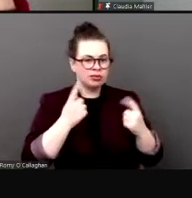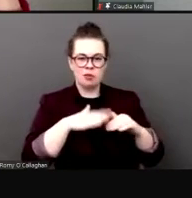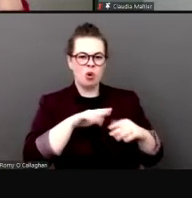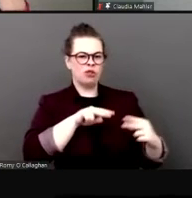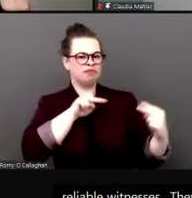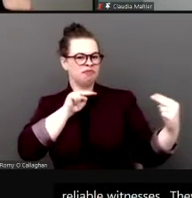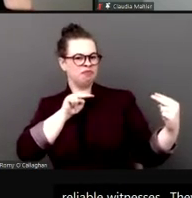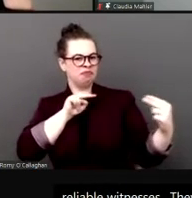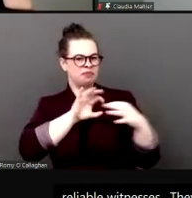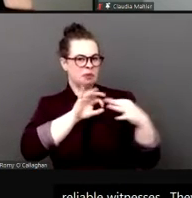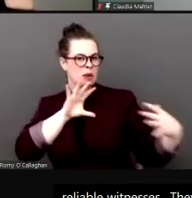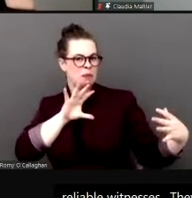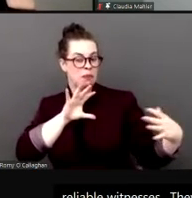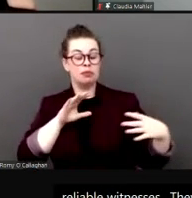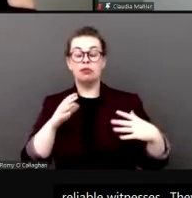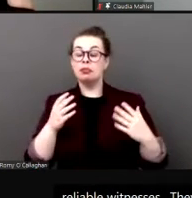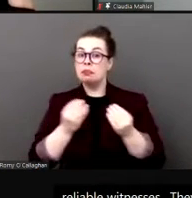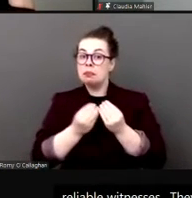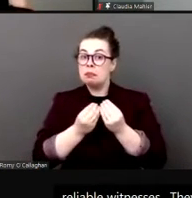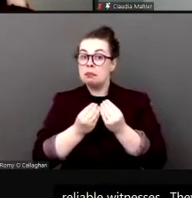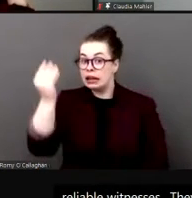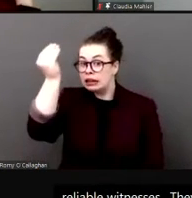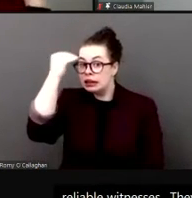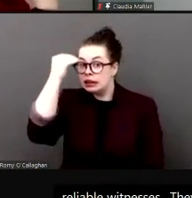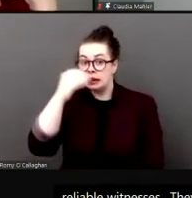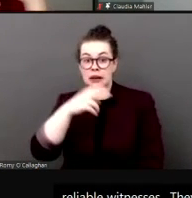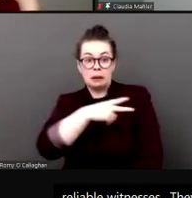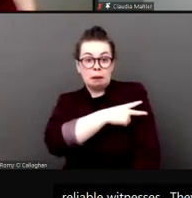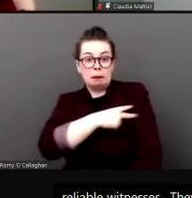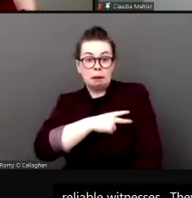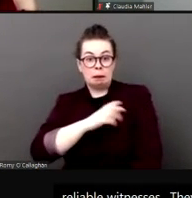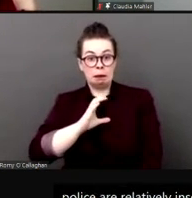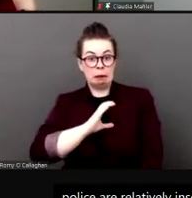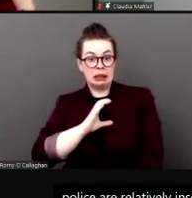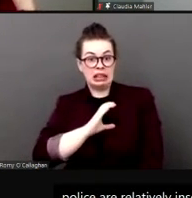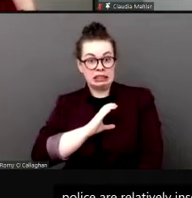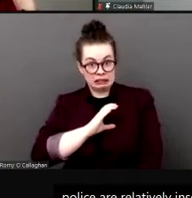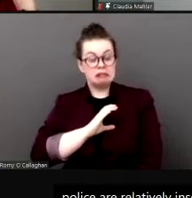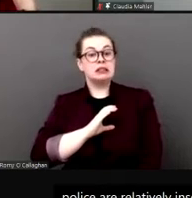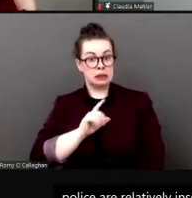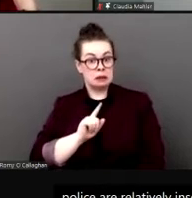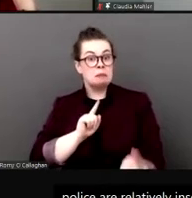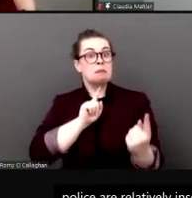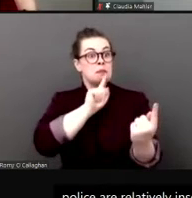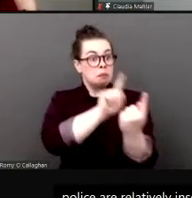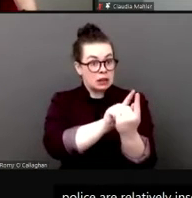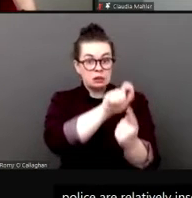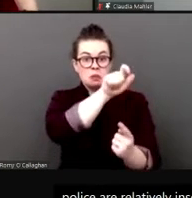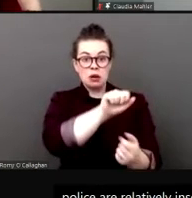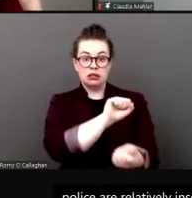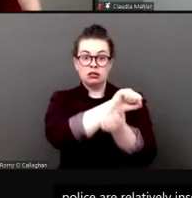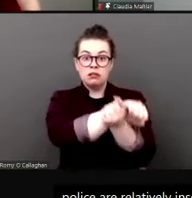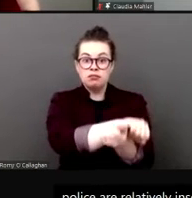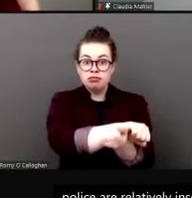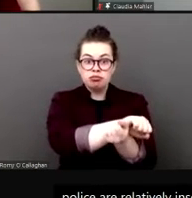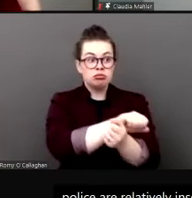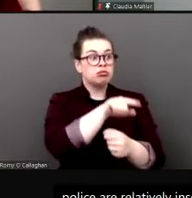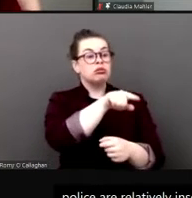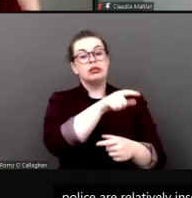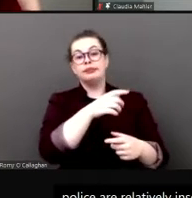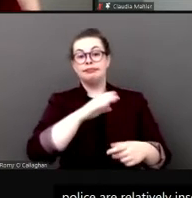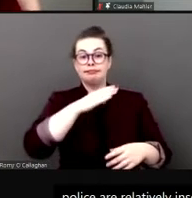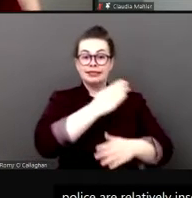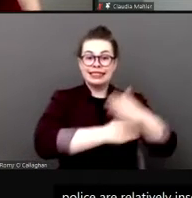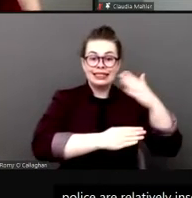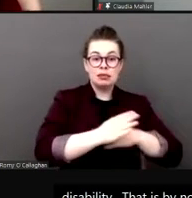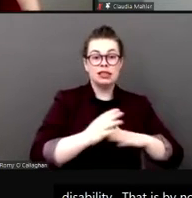relatively insensitive to the difference of age and disability. That is by no means to blame the police. That is simply the